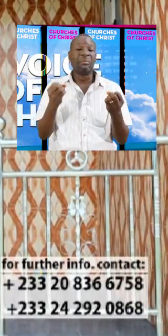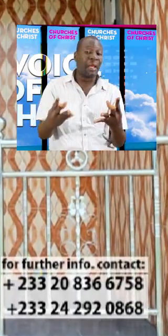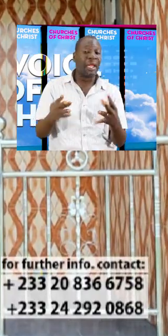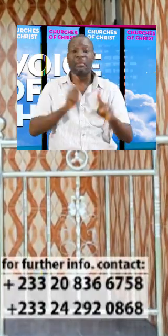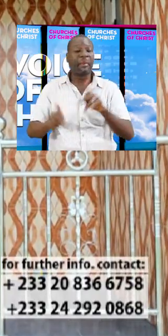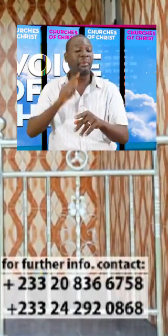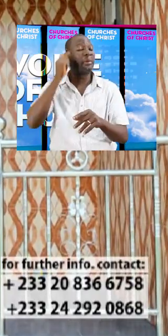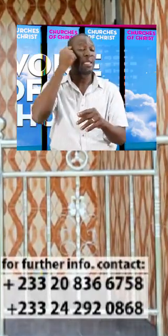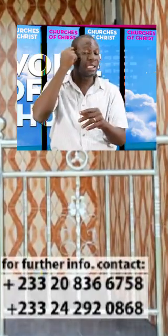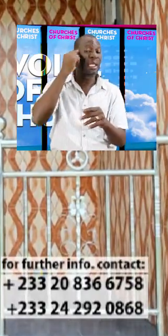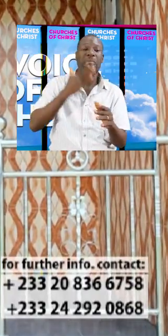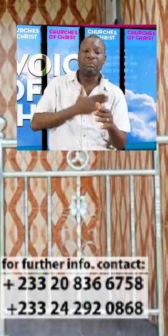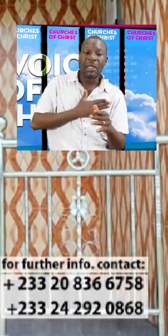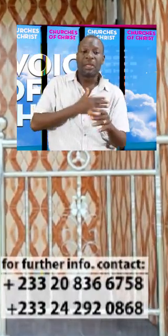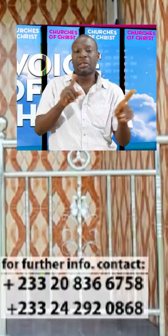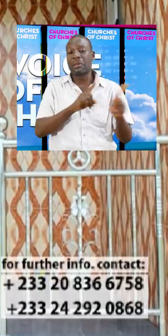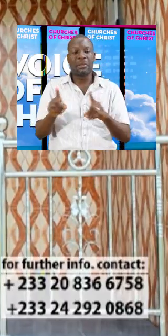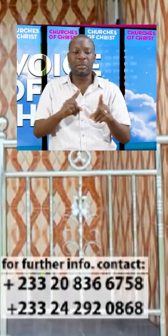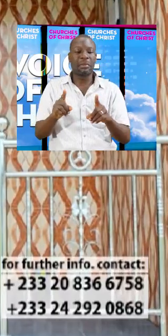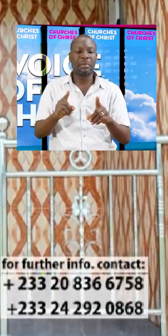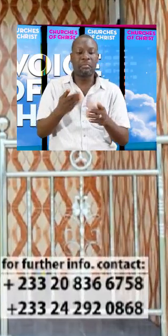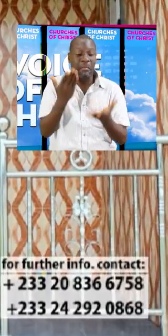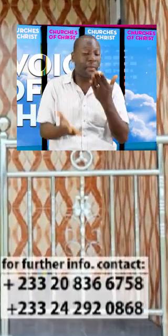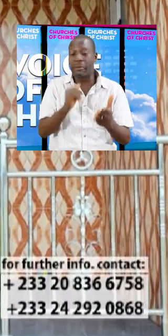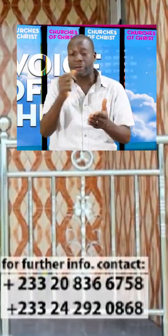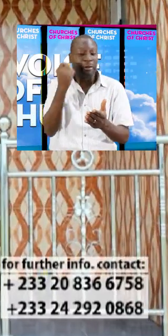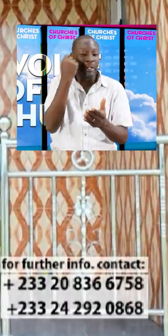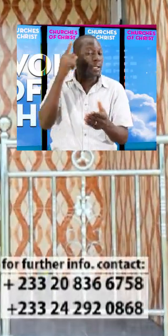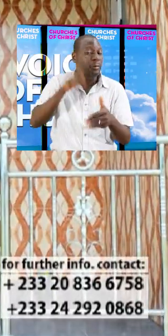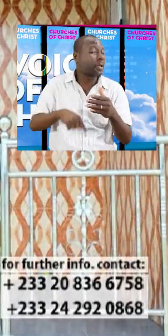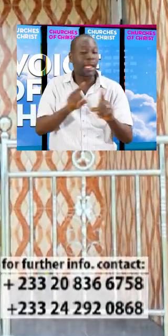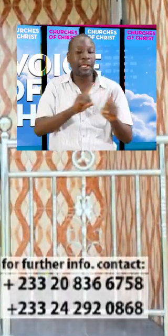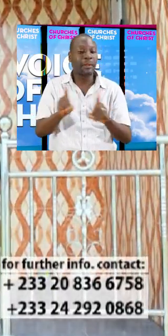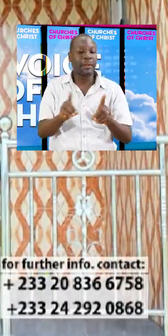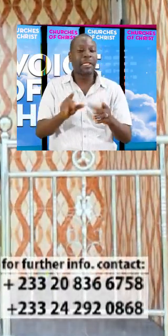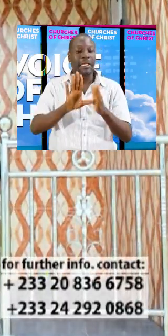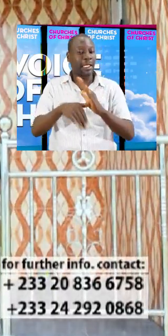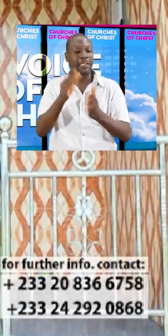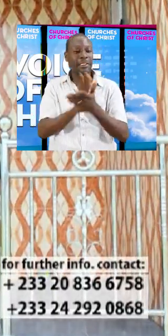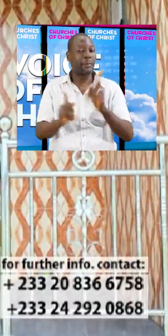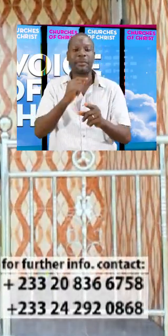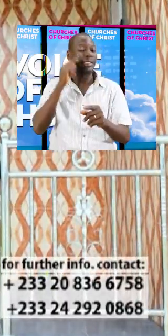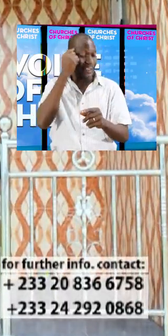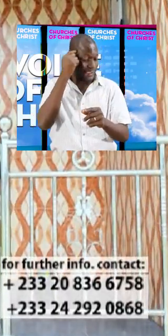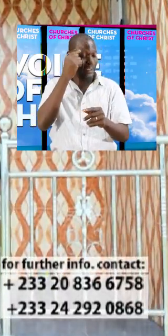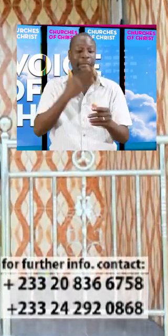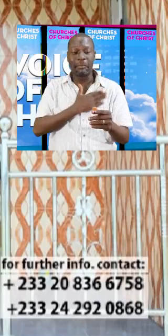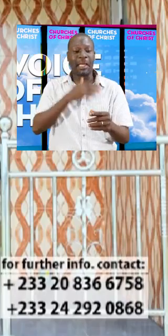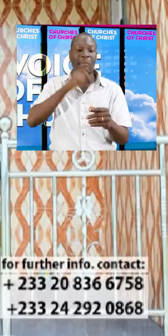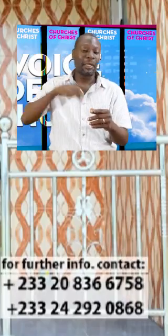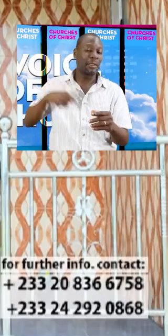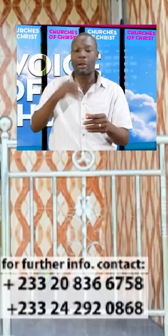no obeni be se se omo ba misunderstand adekwede amiye na obi kura adwe no se dabre me be ye